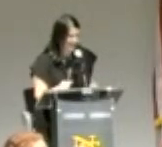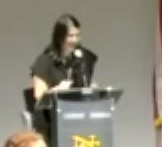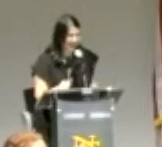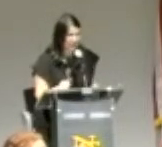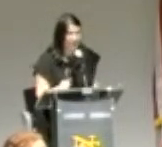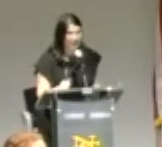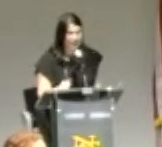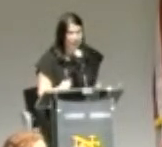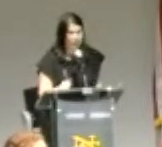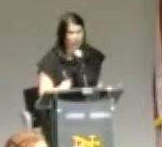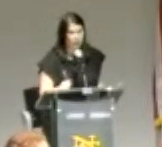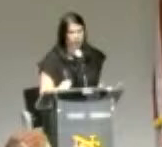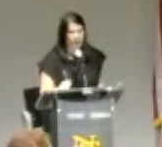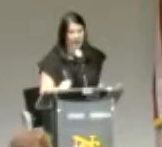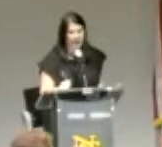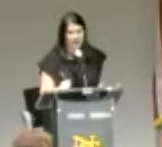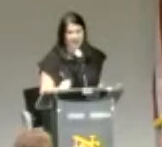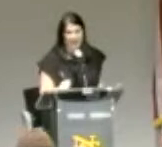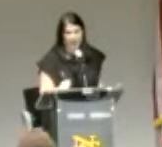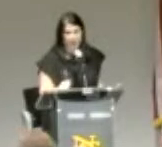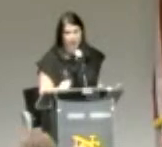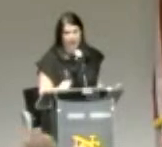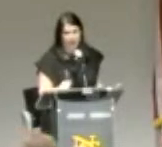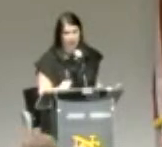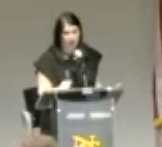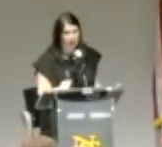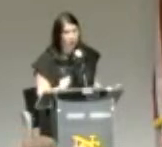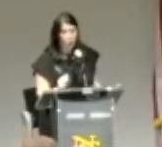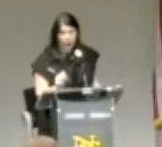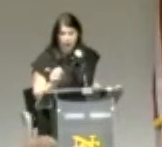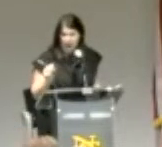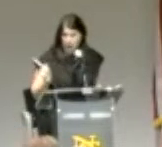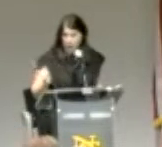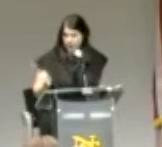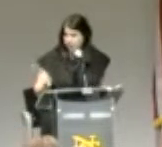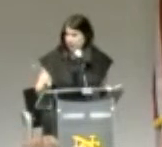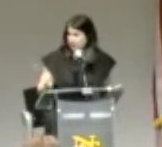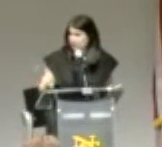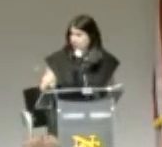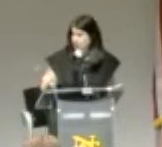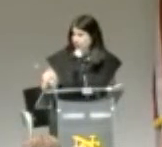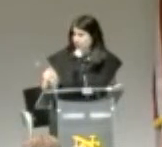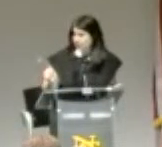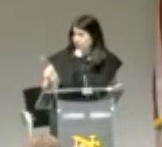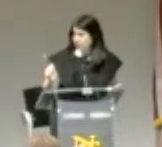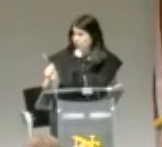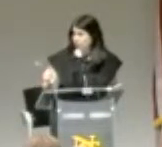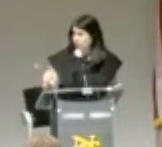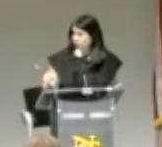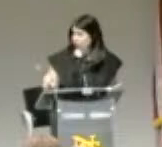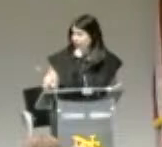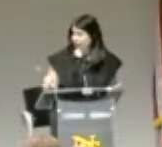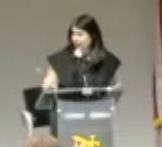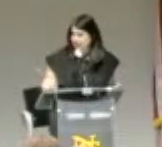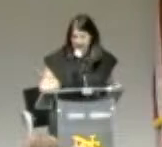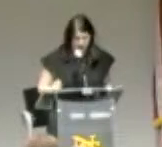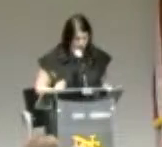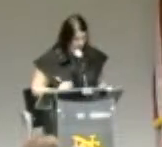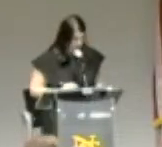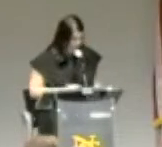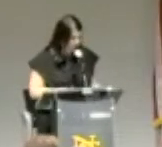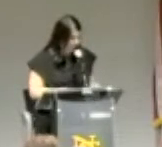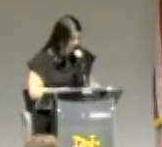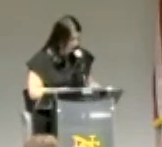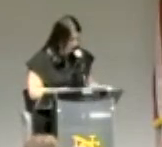the stage. Thank you to our panelists. Thank you to everyone. We are now going to transition to Dr. Fernandez and